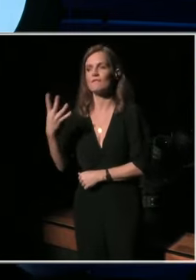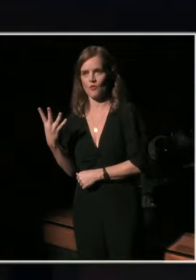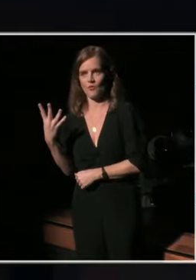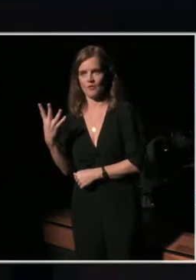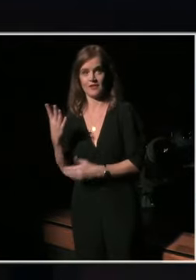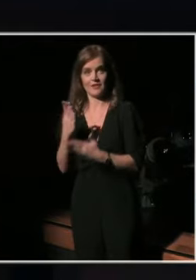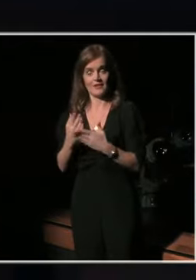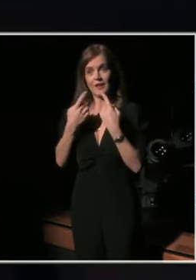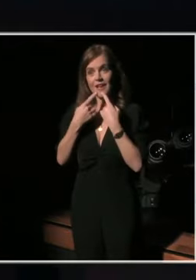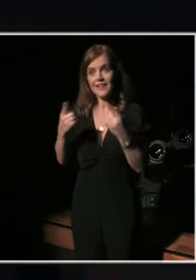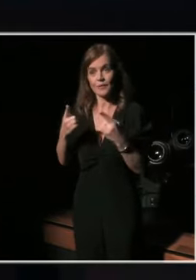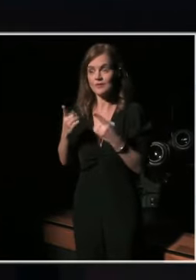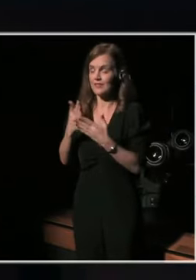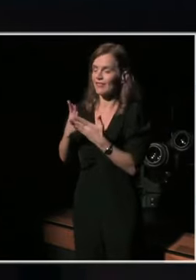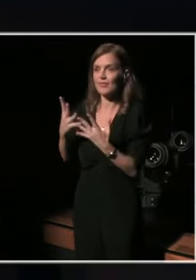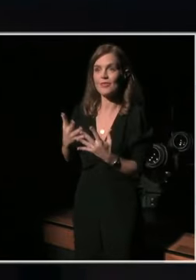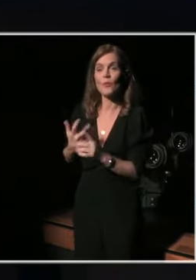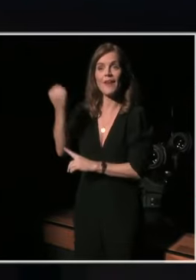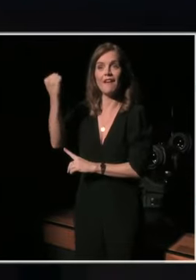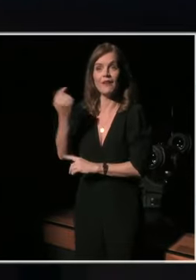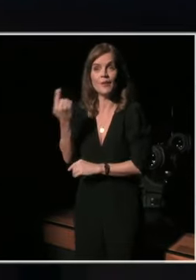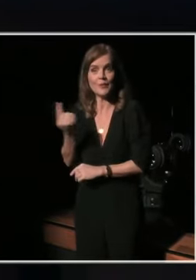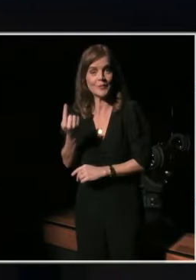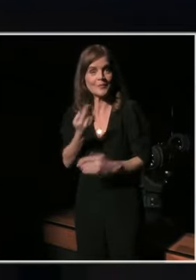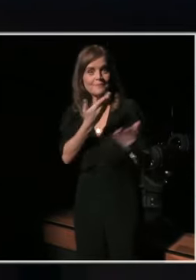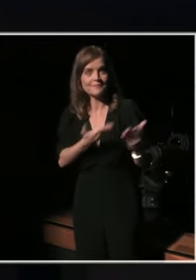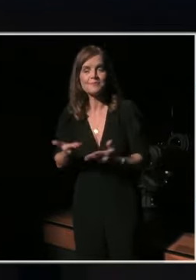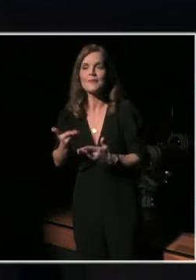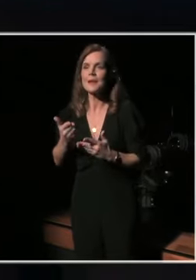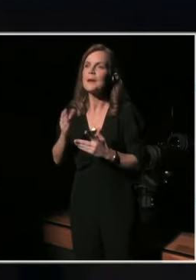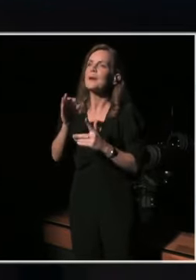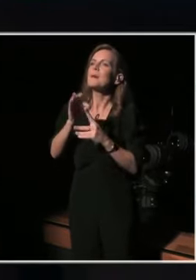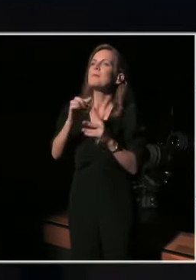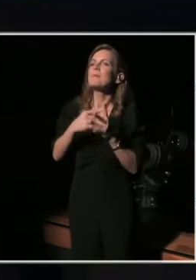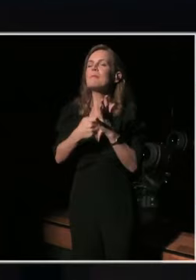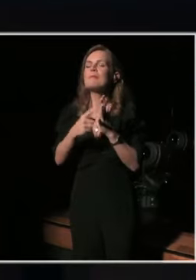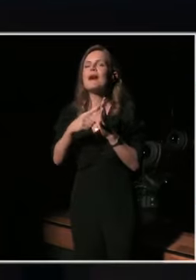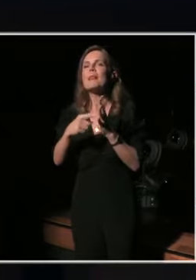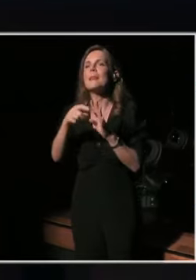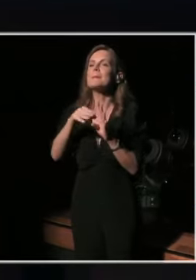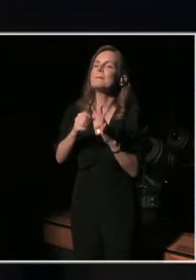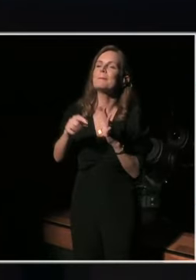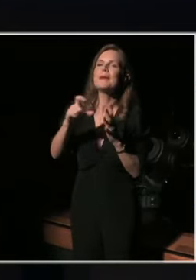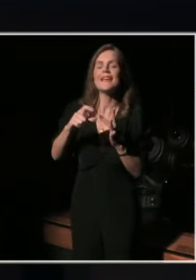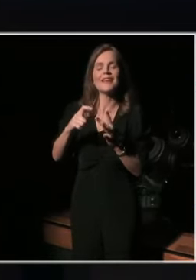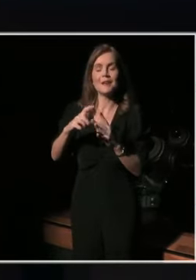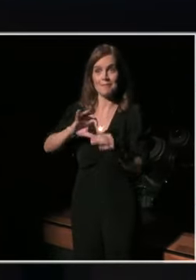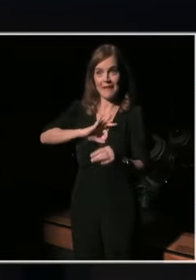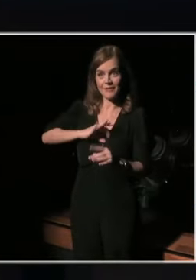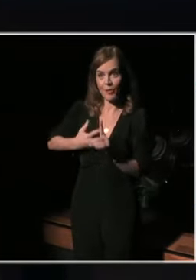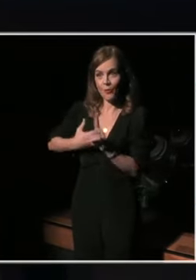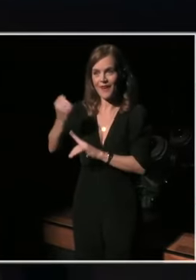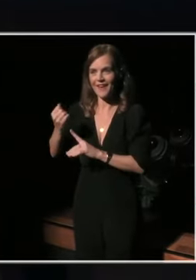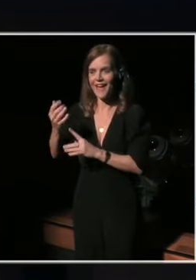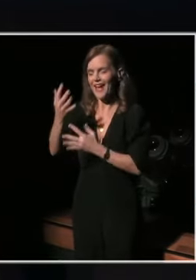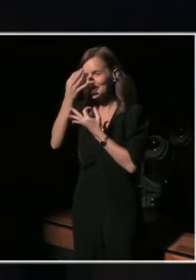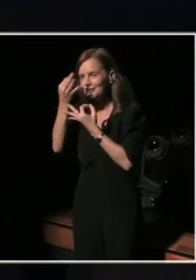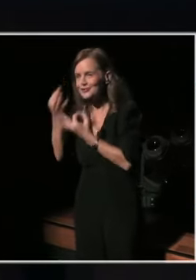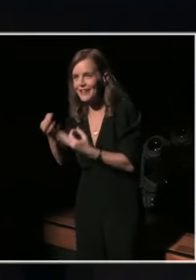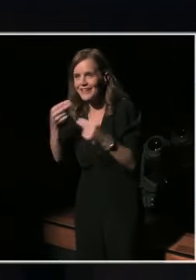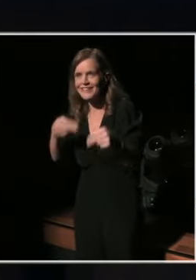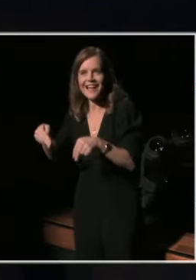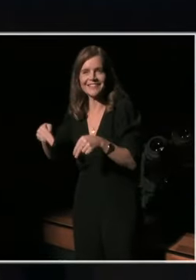to announce the recipient, please welcome Paralympic medal winner and Strictly superstar. It's the